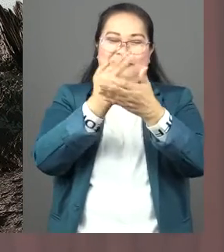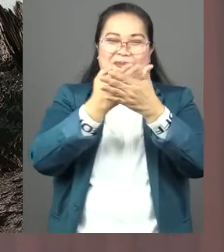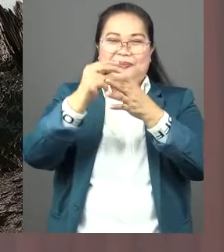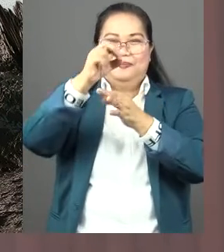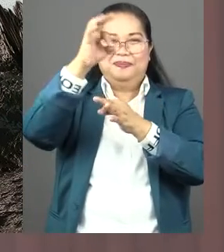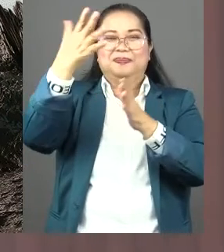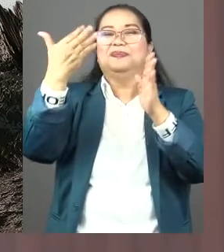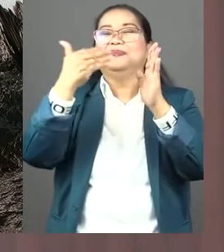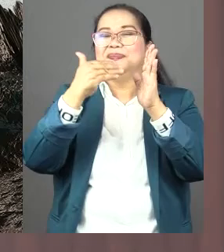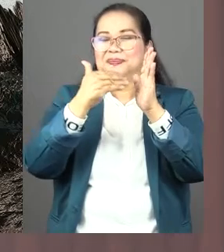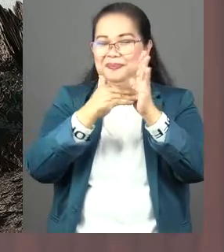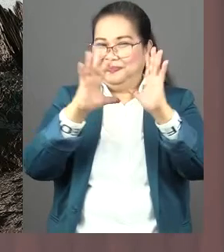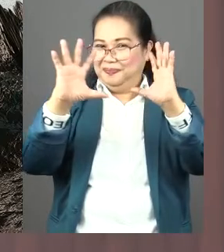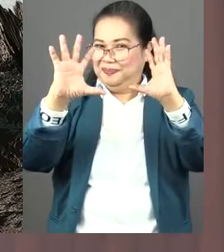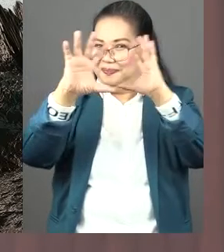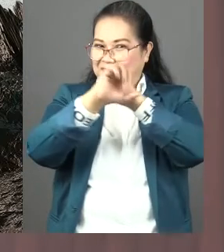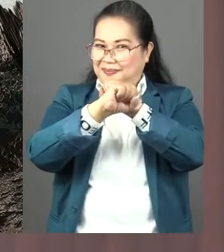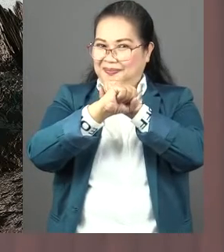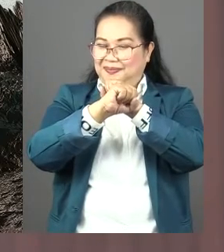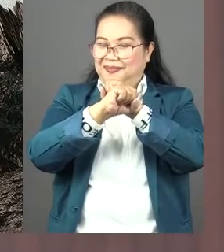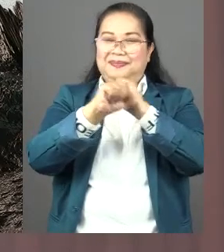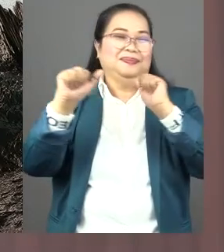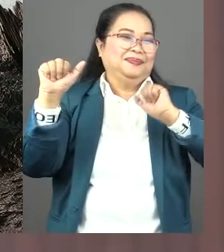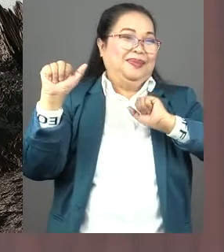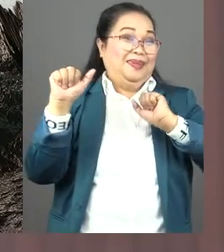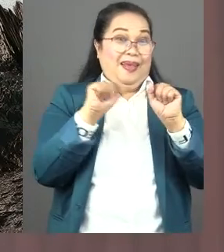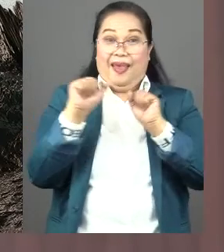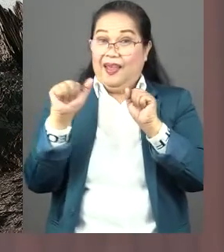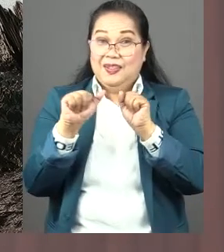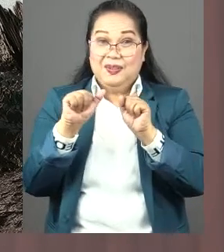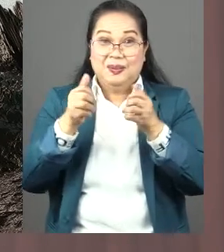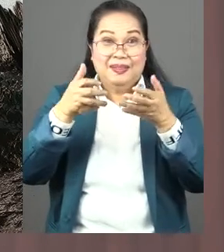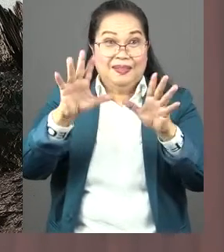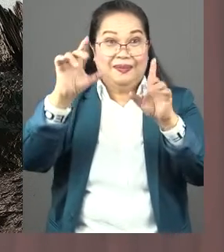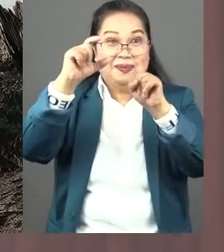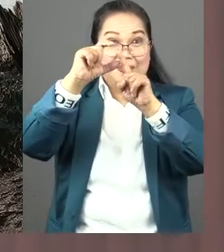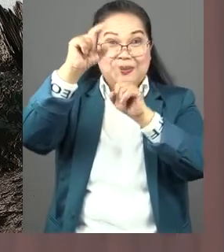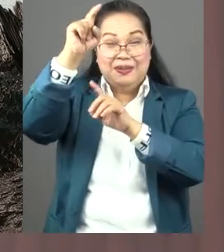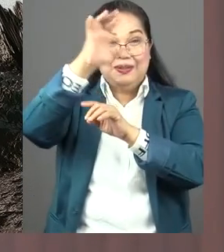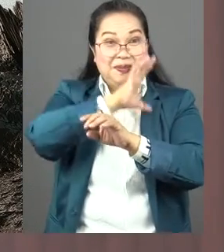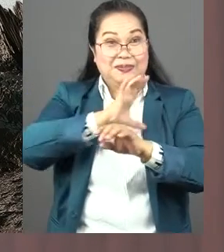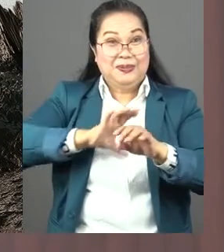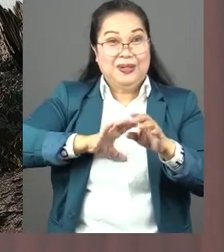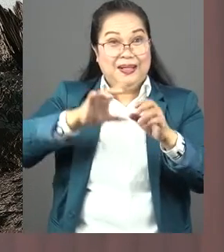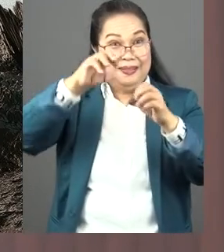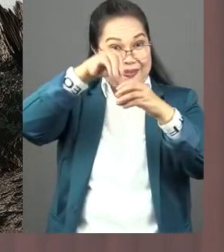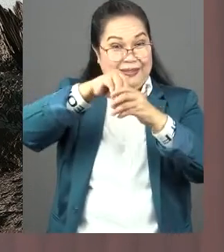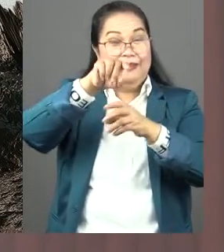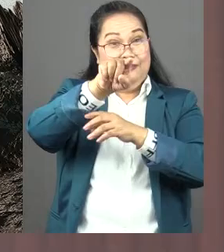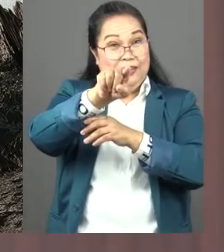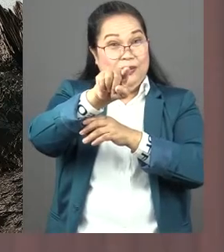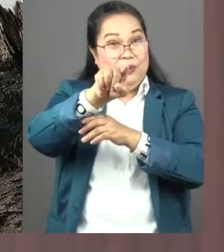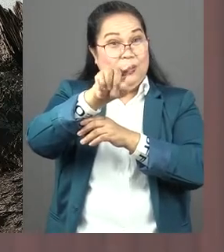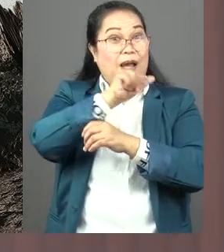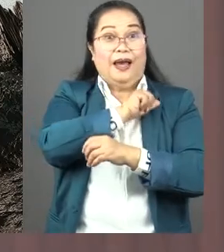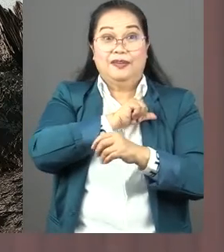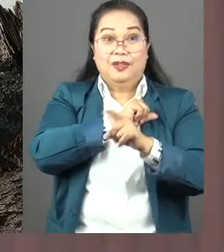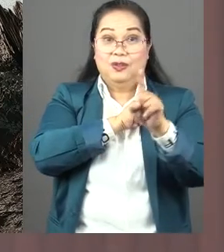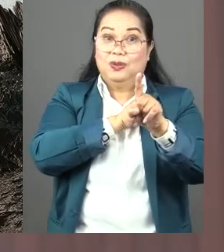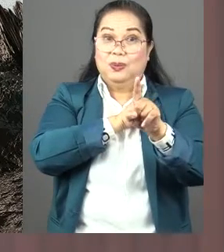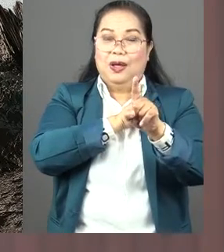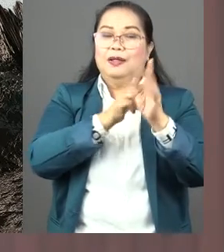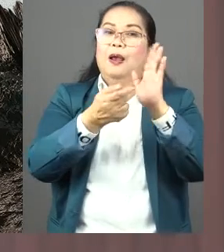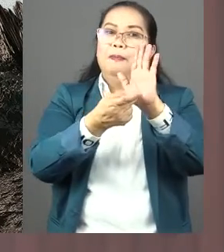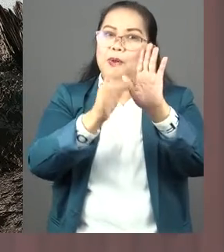Spirit. Again, to sum it up, the action, let the Word of Christ dwell in you richly. The attitude, present